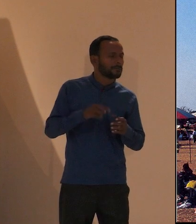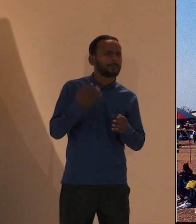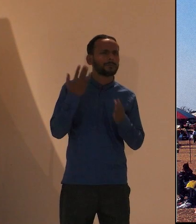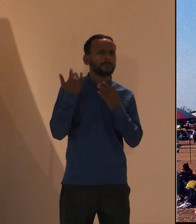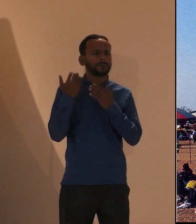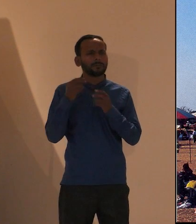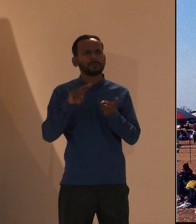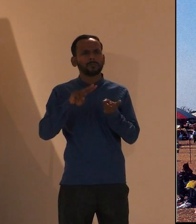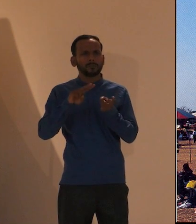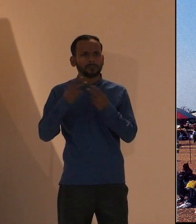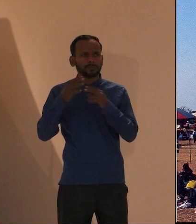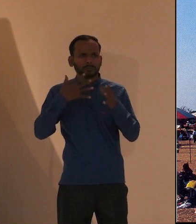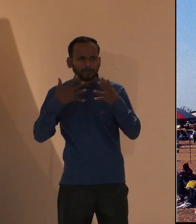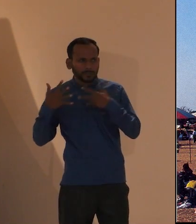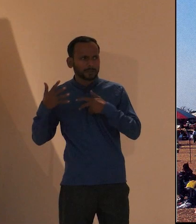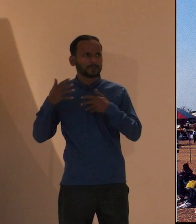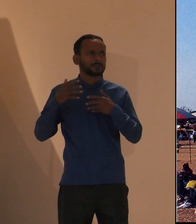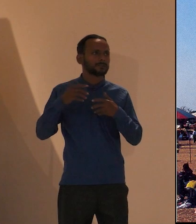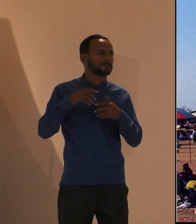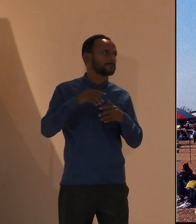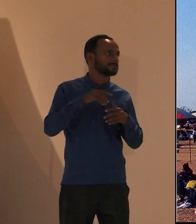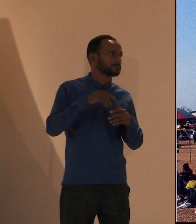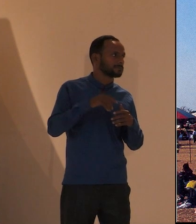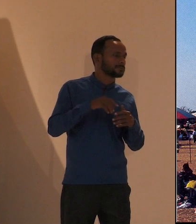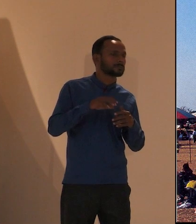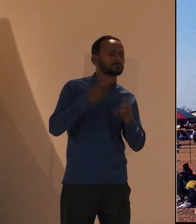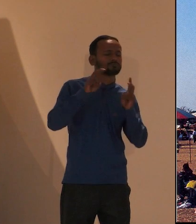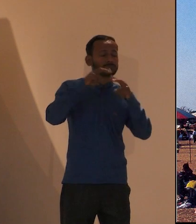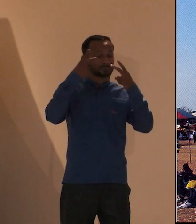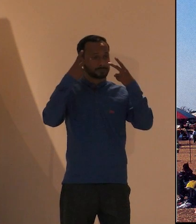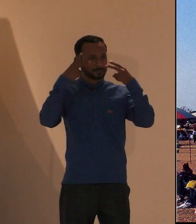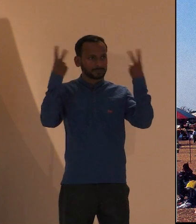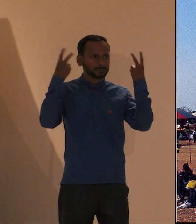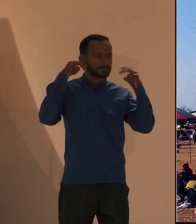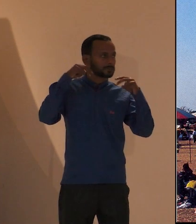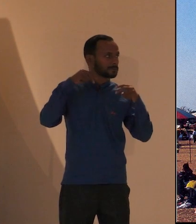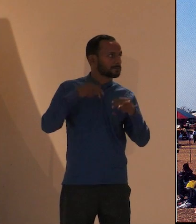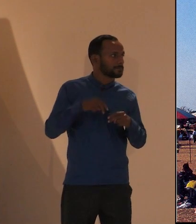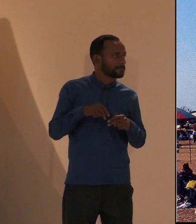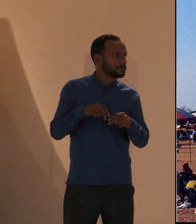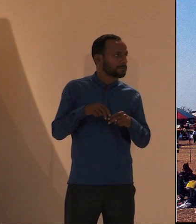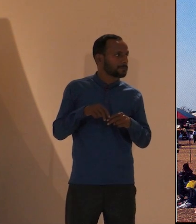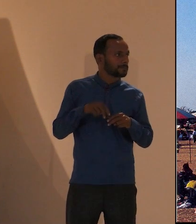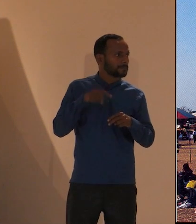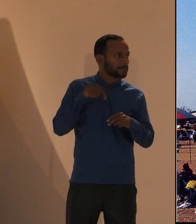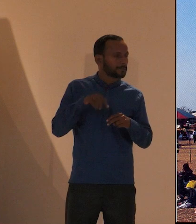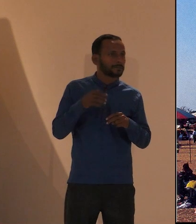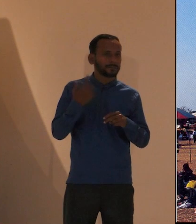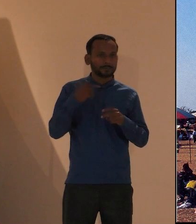but this gives you a flavor of the kind of very popular, family-friendly, open-ended space that it has